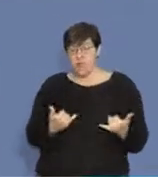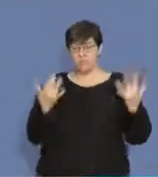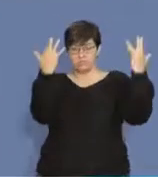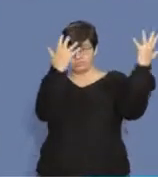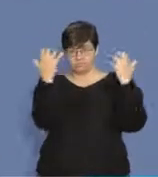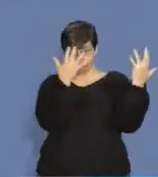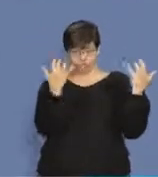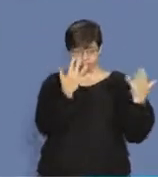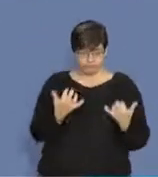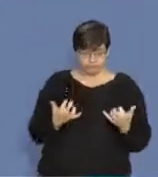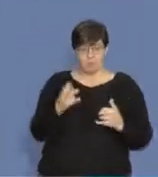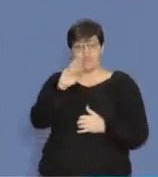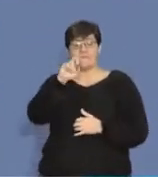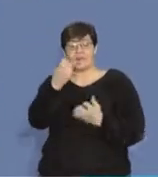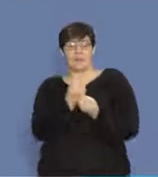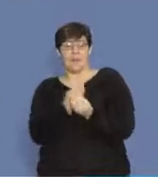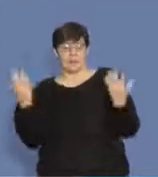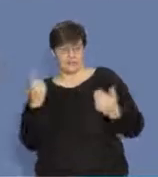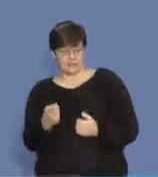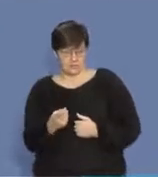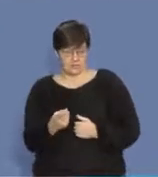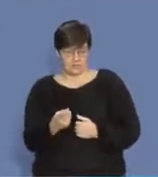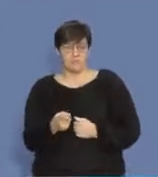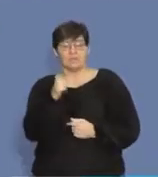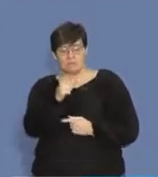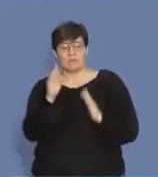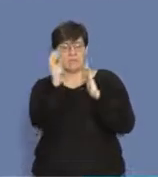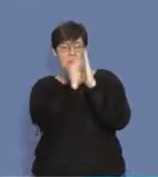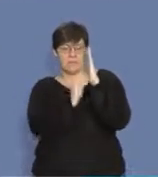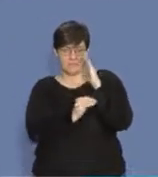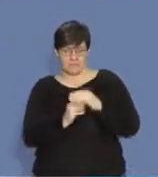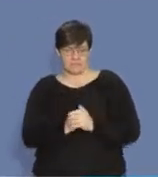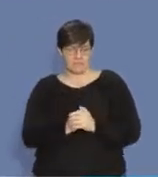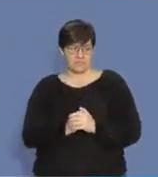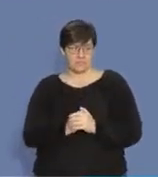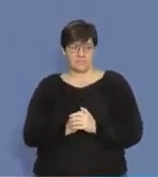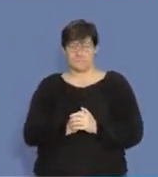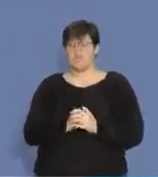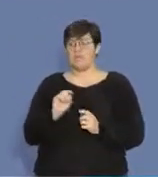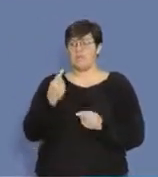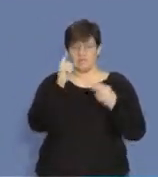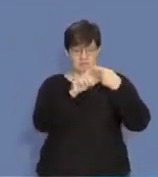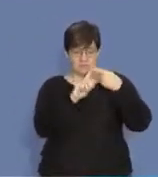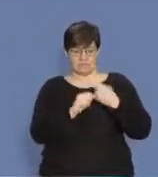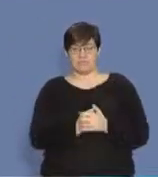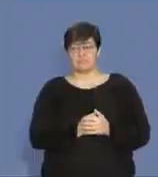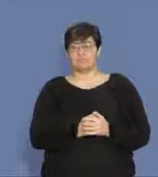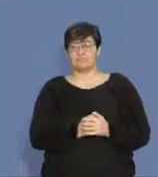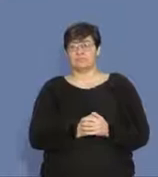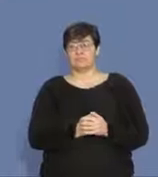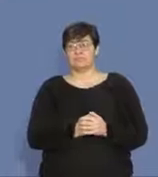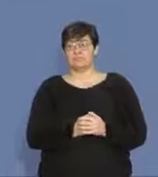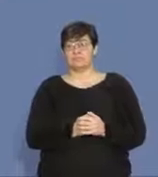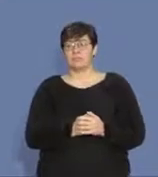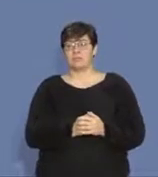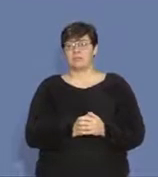actually calculate the VAT amount on those transactions. Let's start off with the first one, where we are told